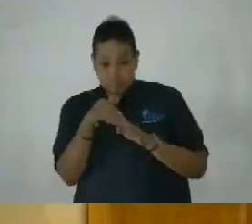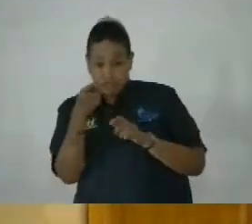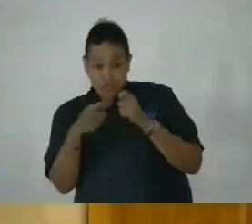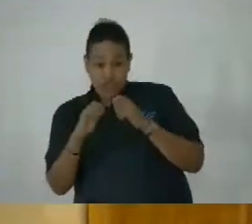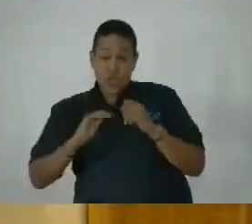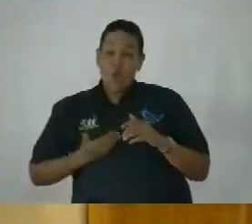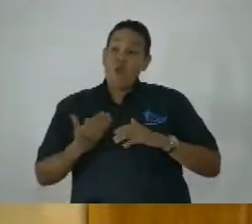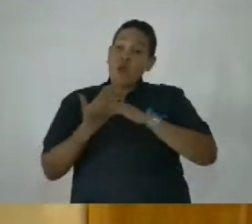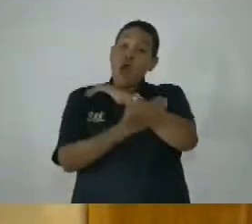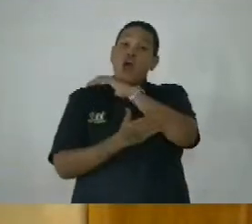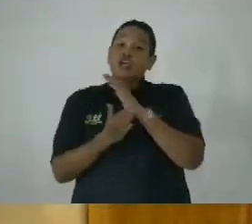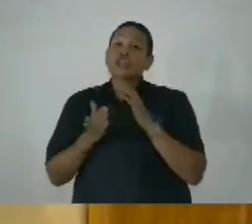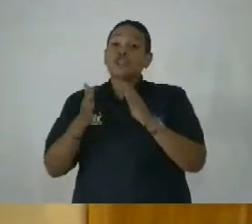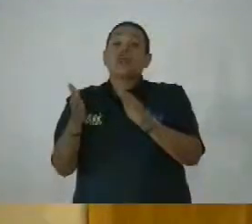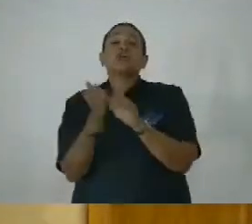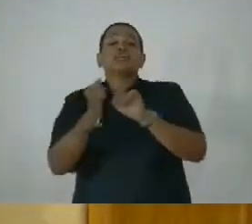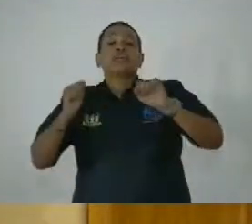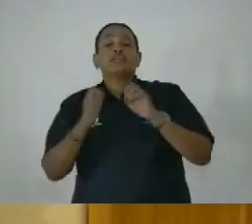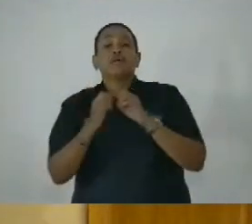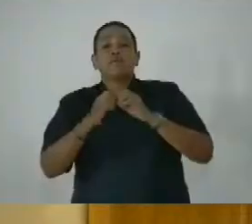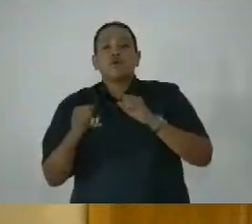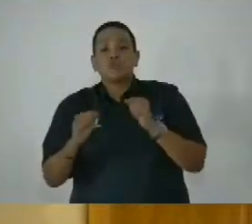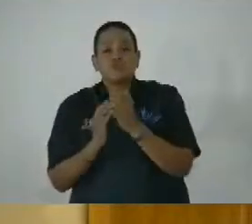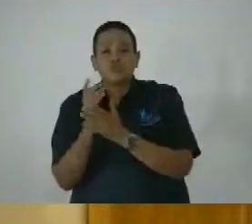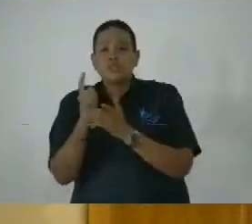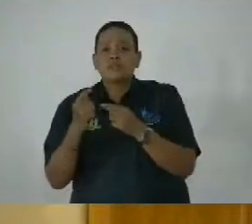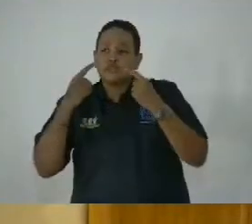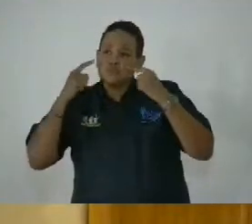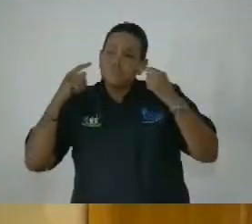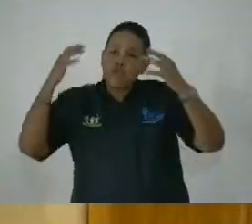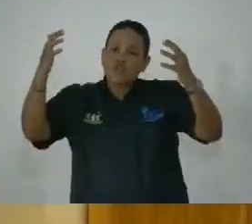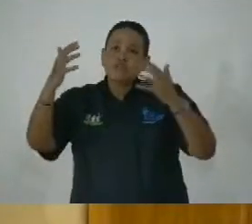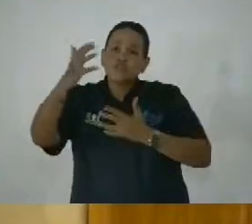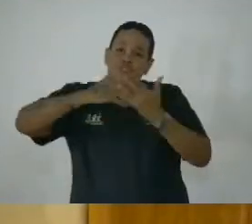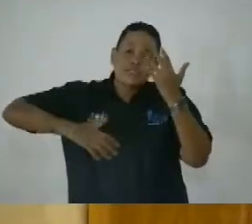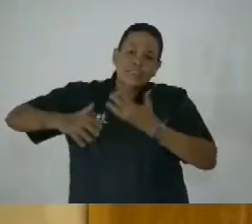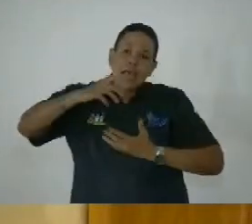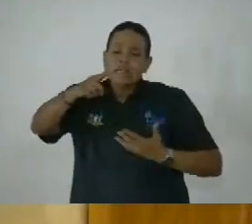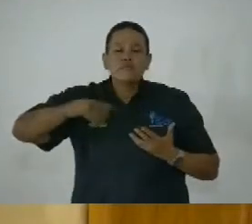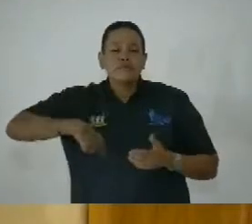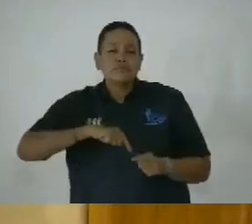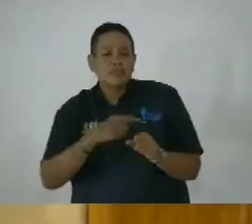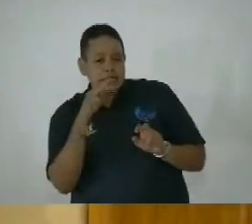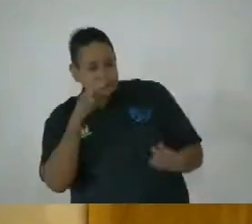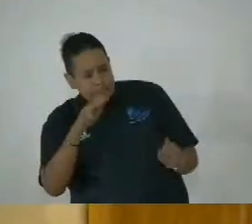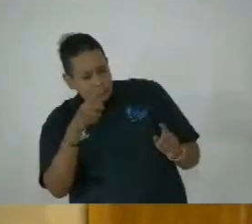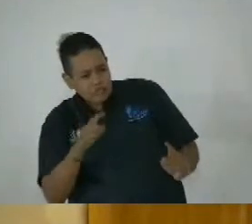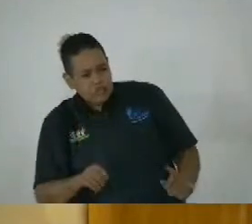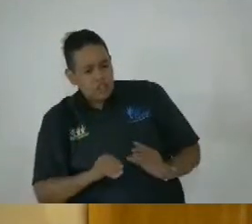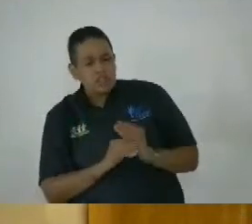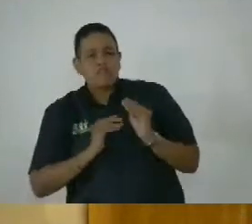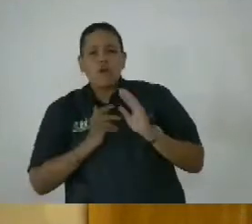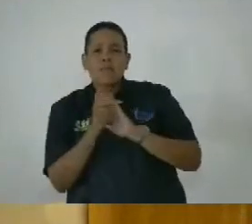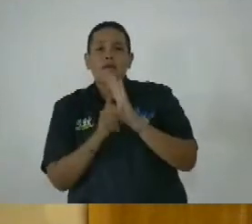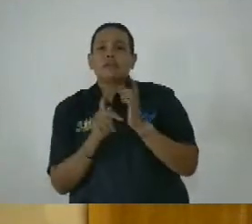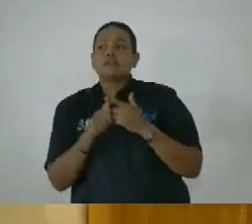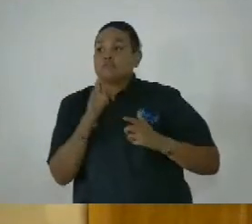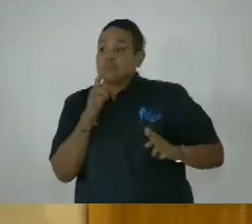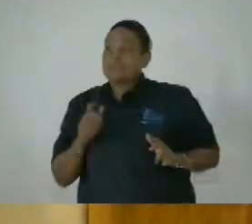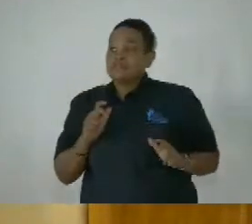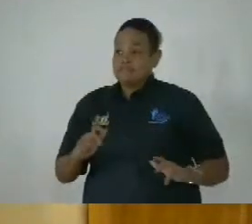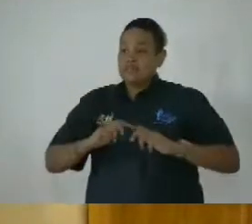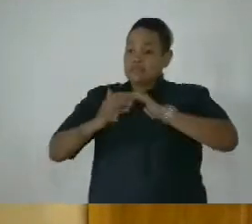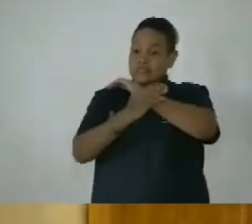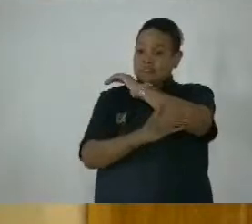journey to a safer and more resilient and prosperous society. We are beginning to see the results of our policies and investments in